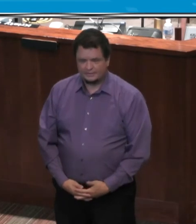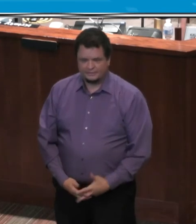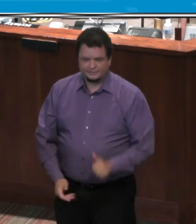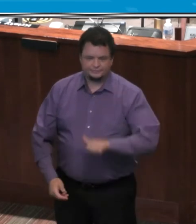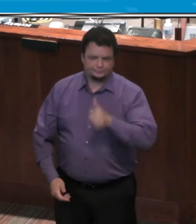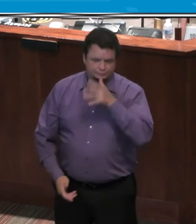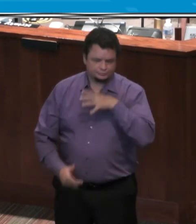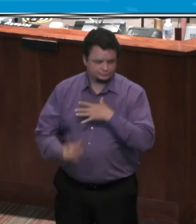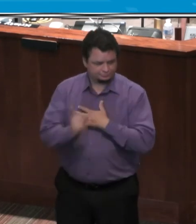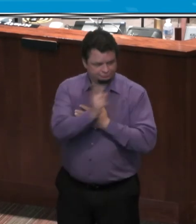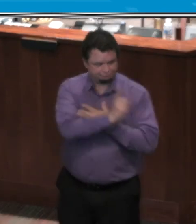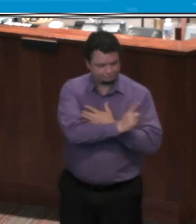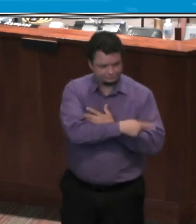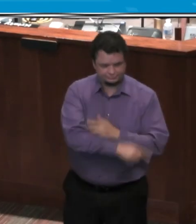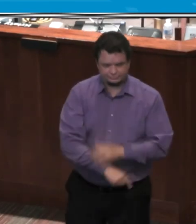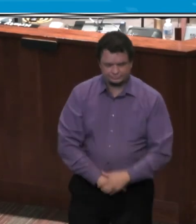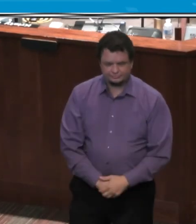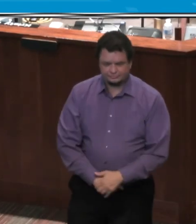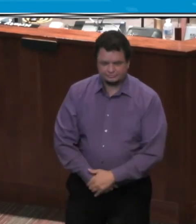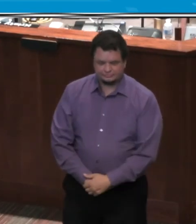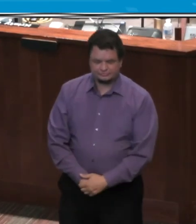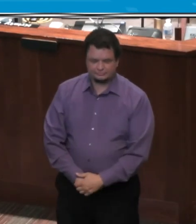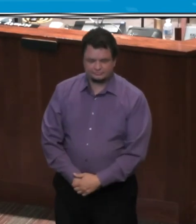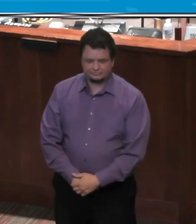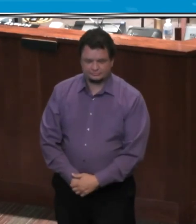How to get back to the slides, actually. There we go.